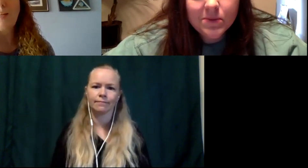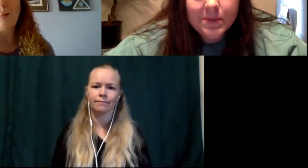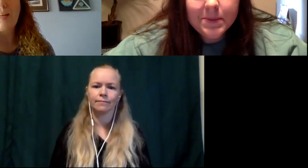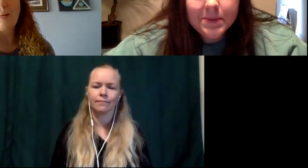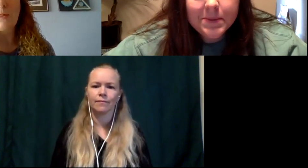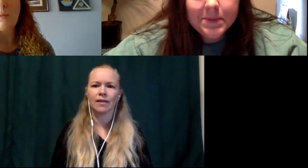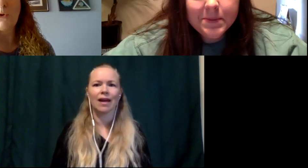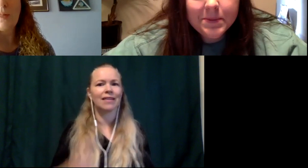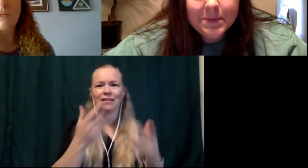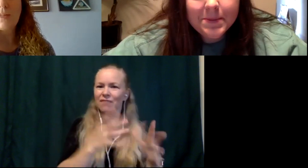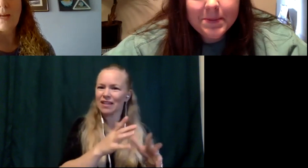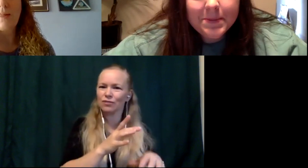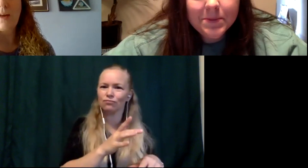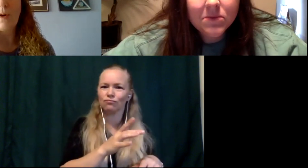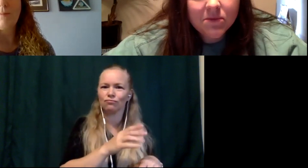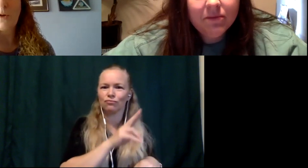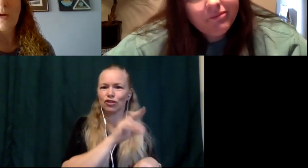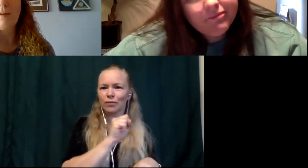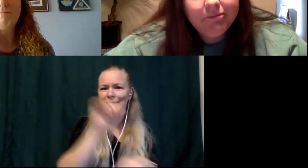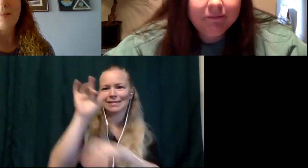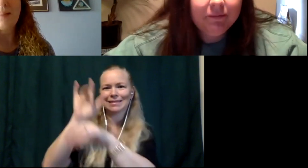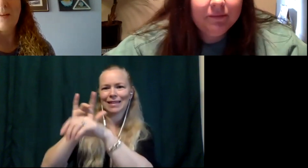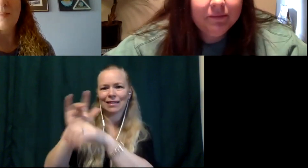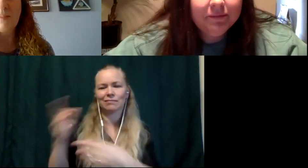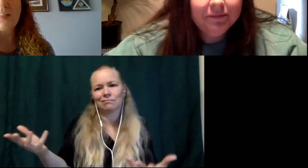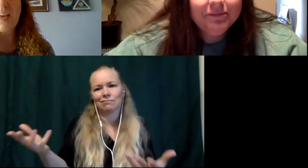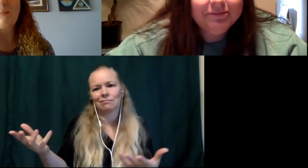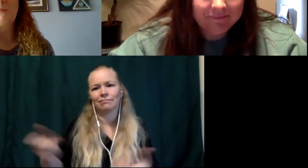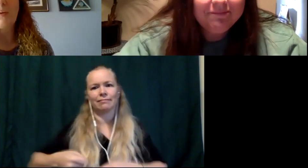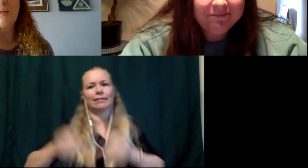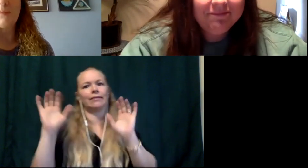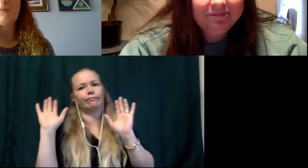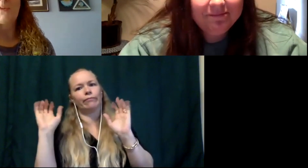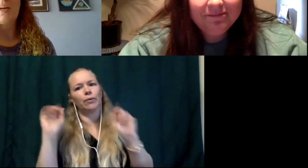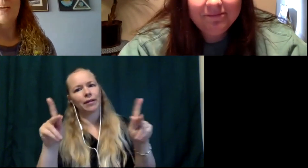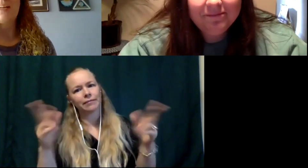U.S. had landed on the moon, they just kind of thought, well, okay, they've done that.